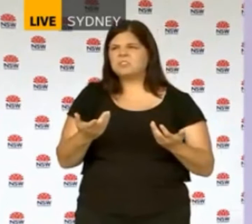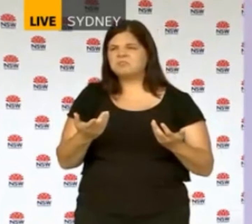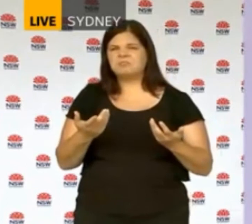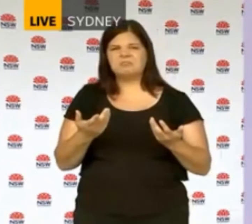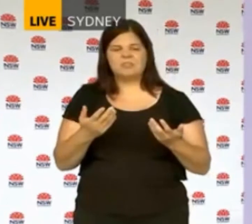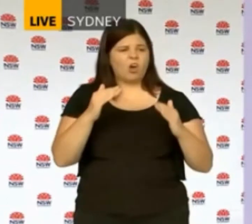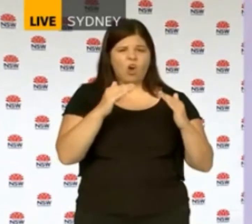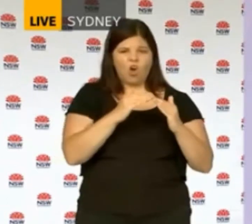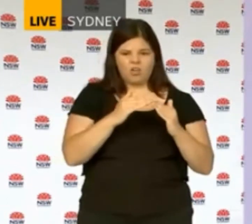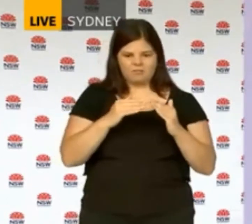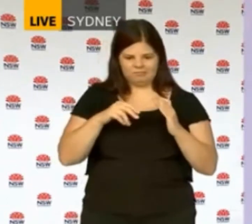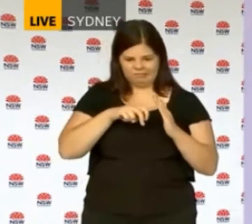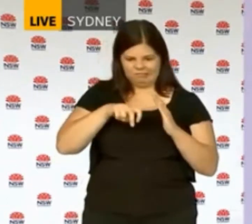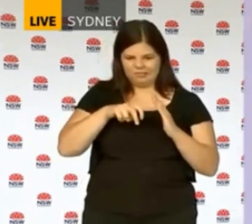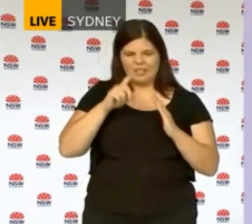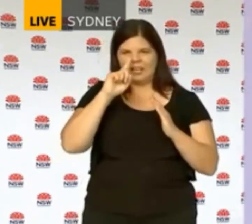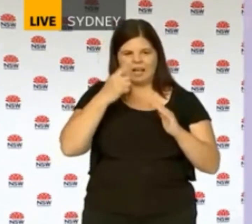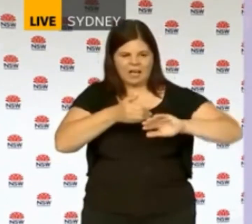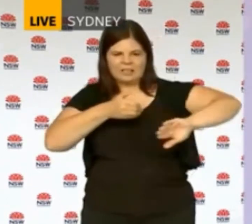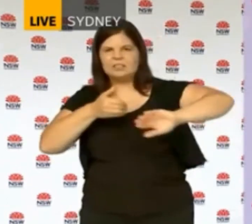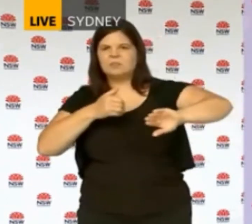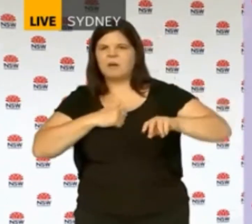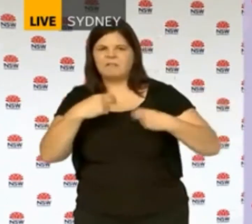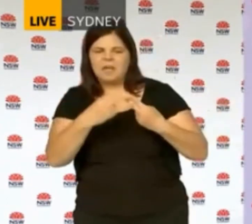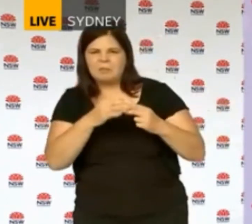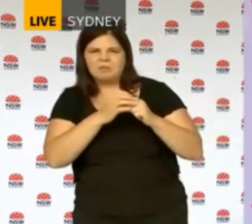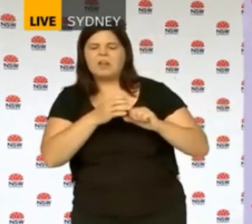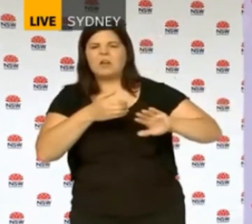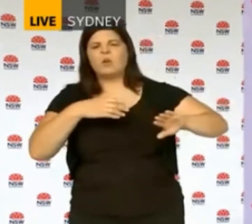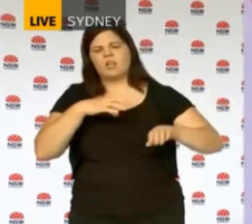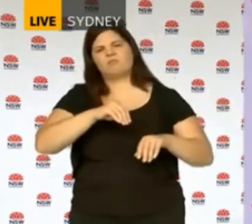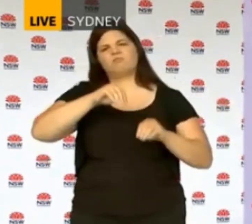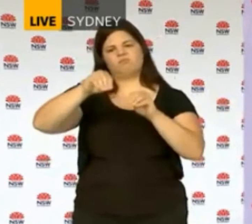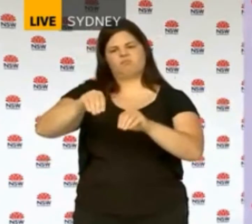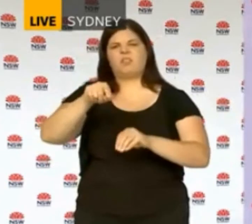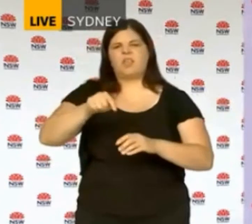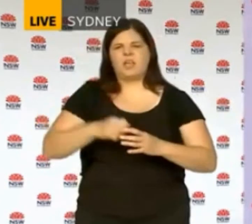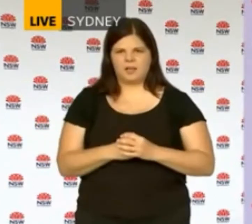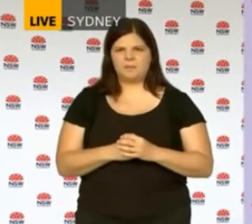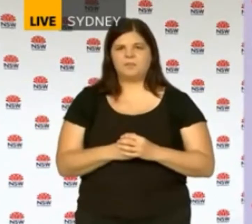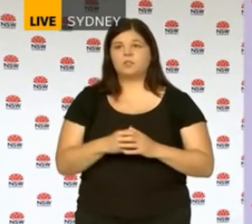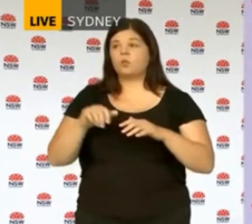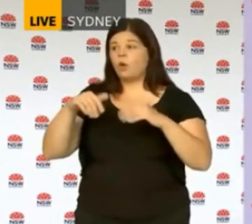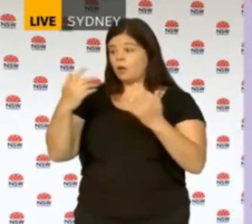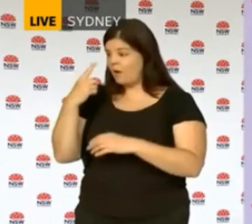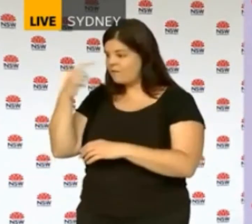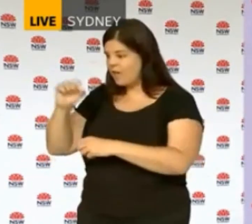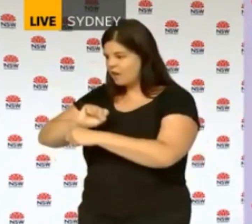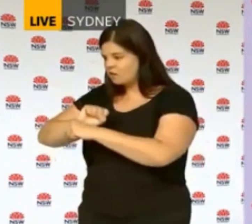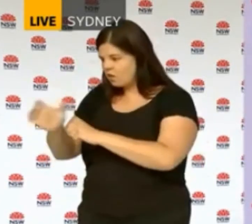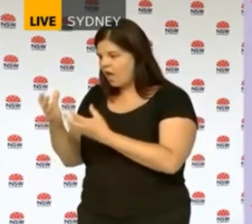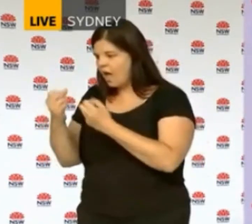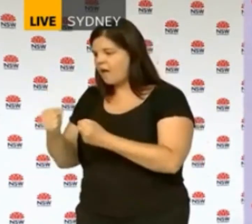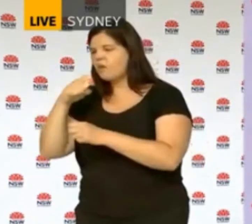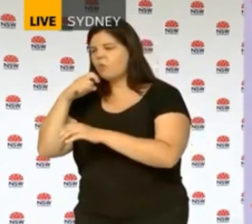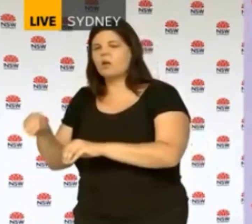effectively at home. So all travellers who are positive, just to reiterate, do go to the SHA and remain there